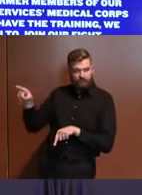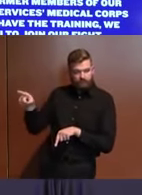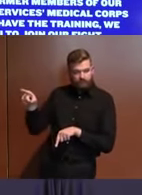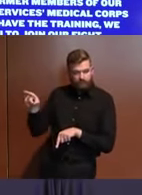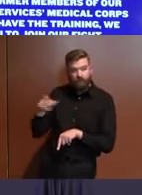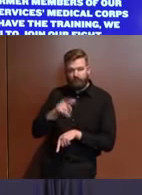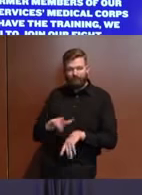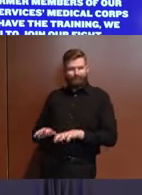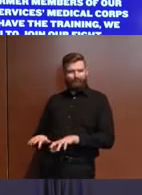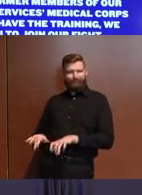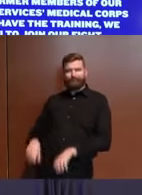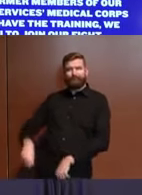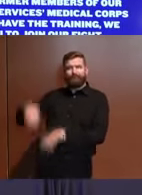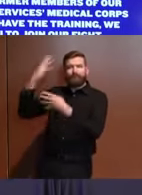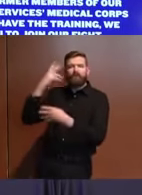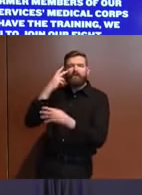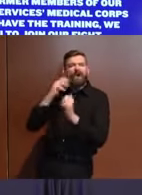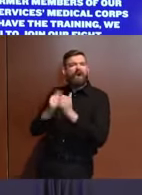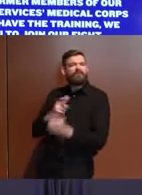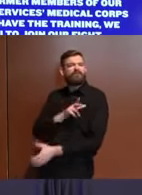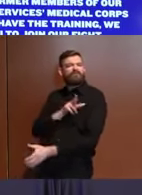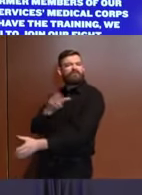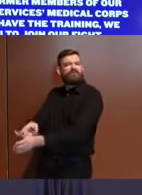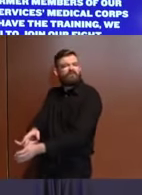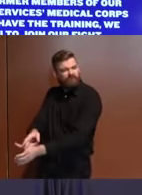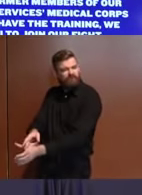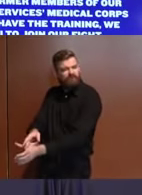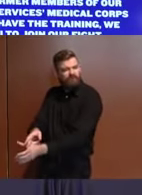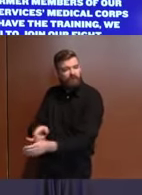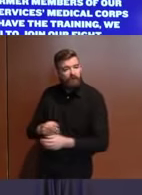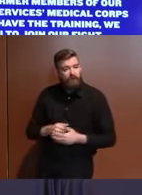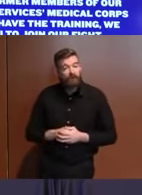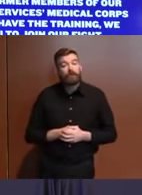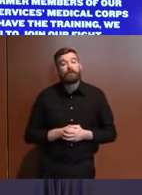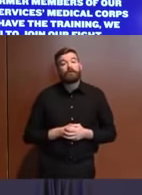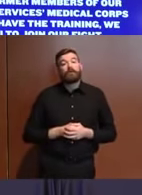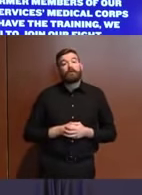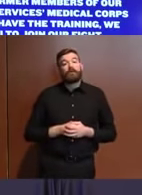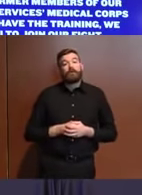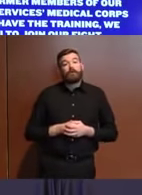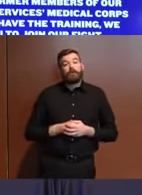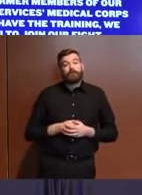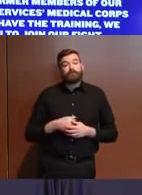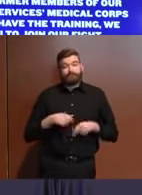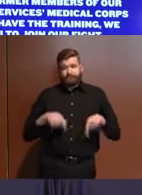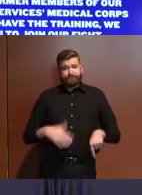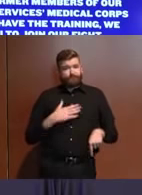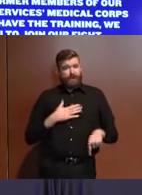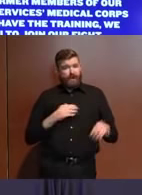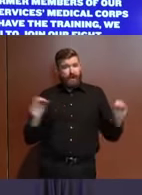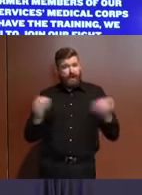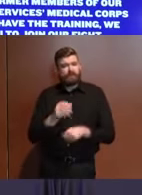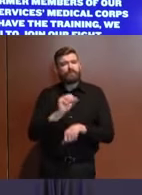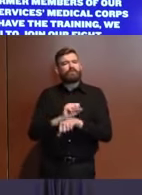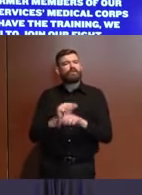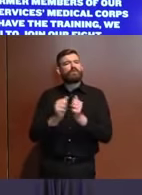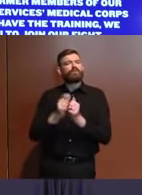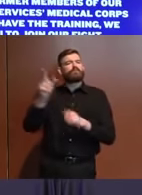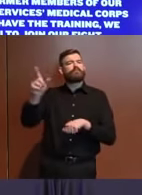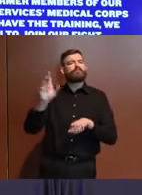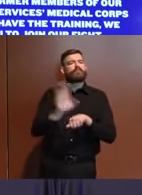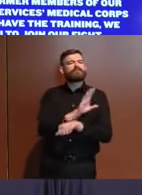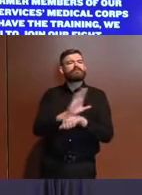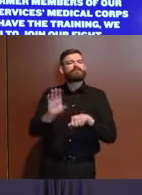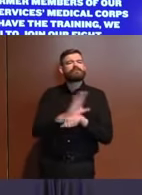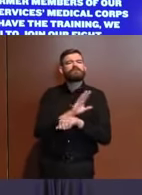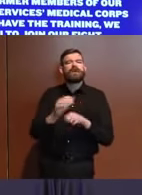covid19.nj.gov/volunteer to sign up. Our office is also working directly with our business partners regarding possible transportation and lodging